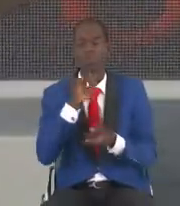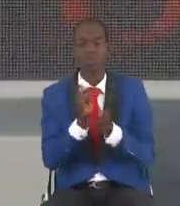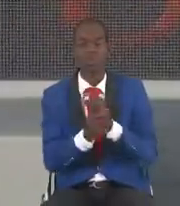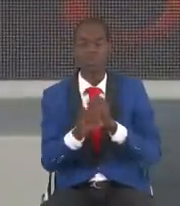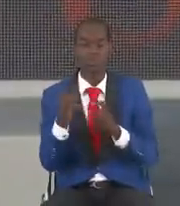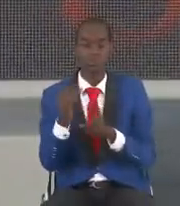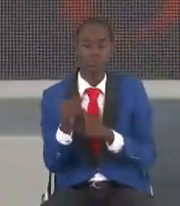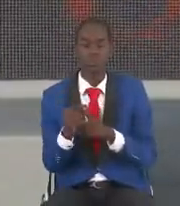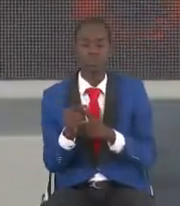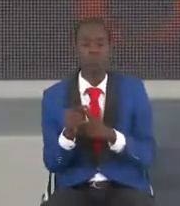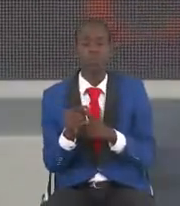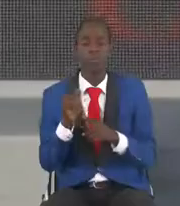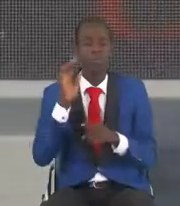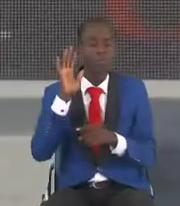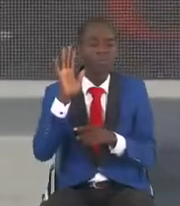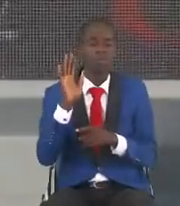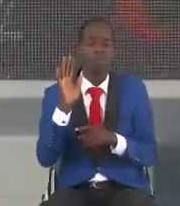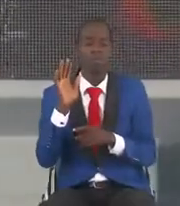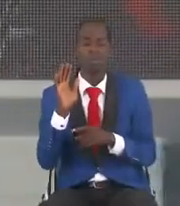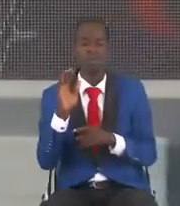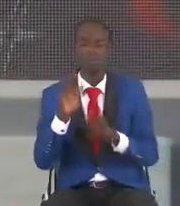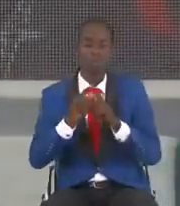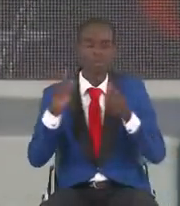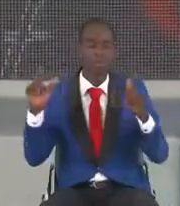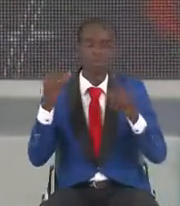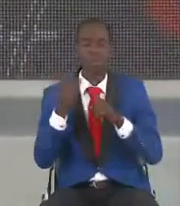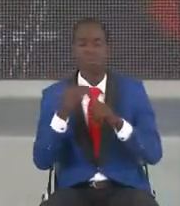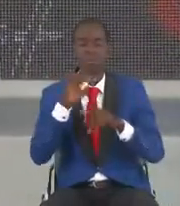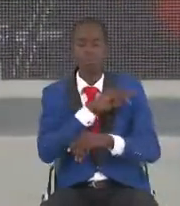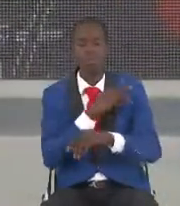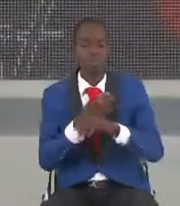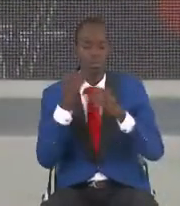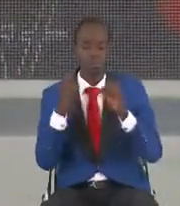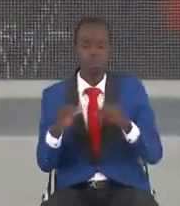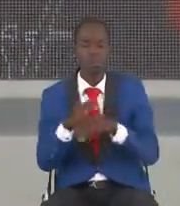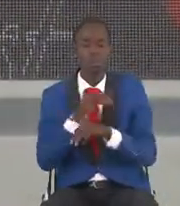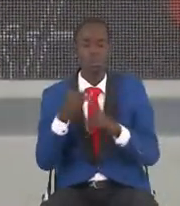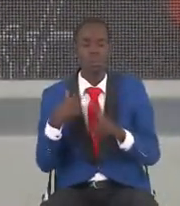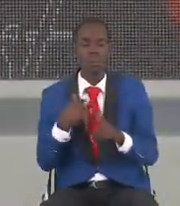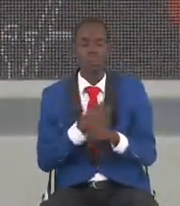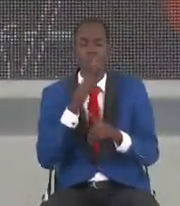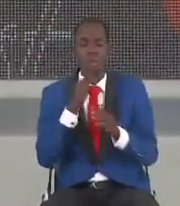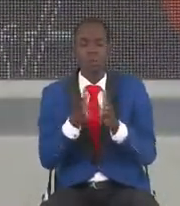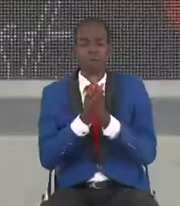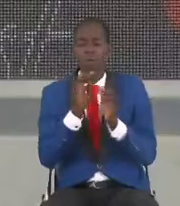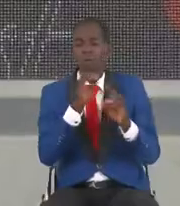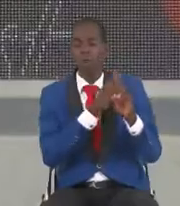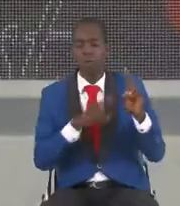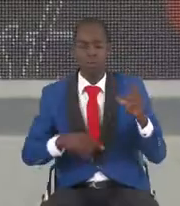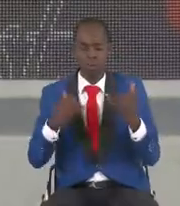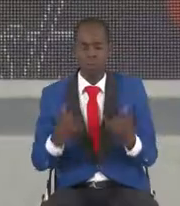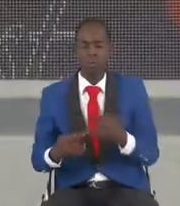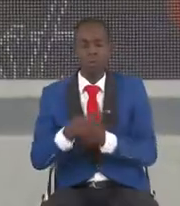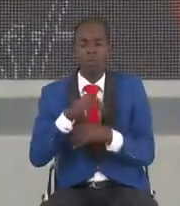the unalterable word, the mighty, powerful word. We're asking, O Lord, today that